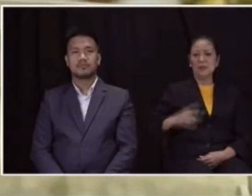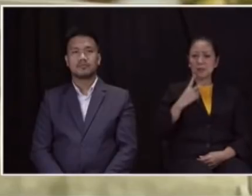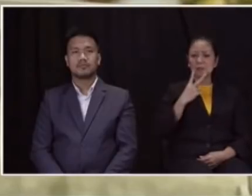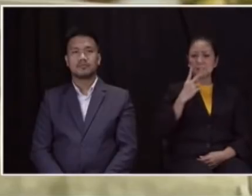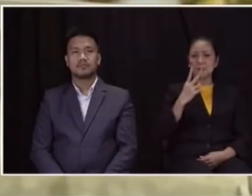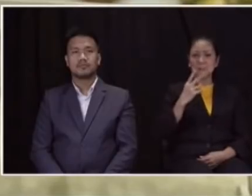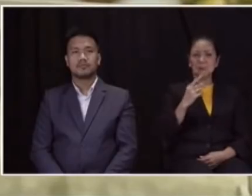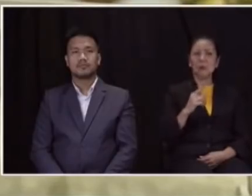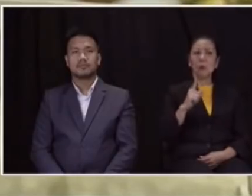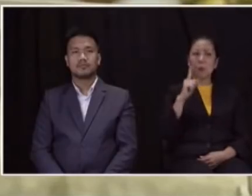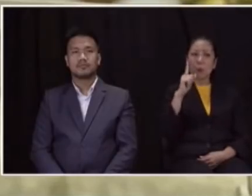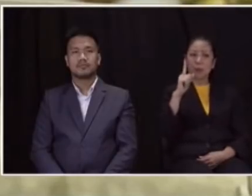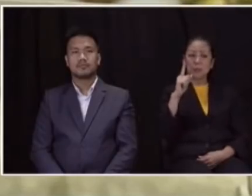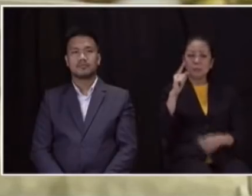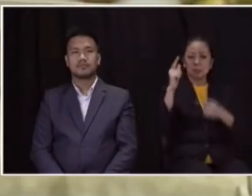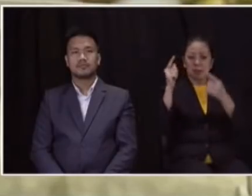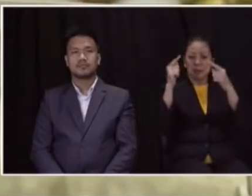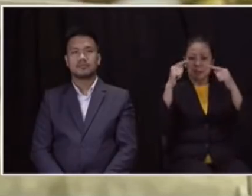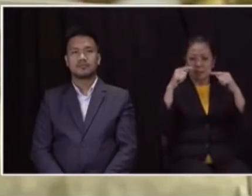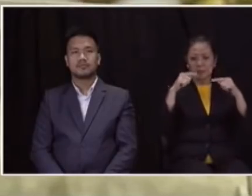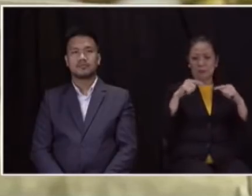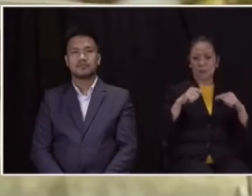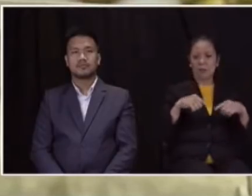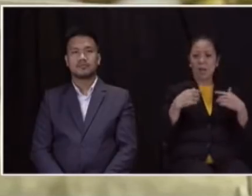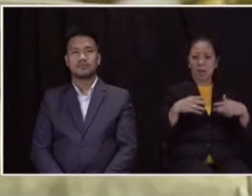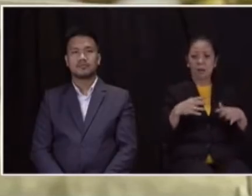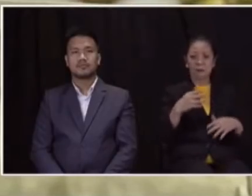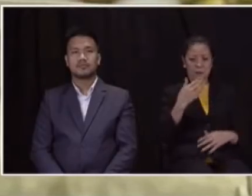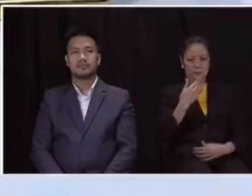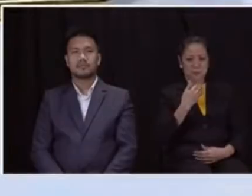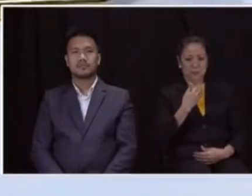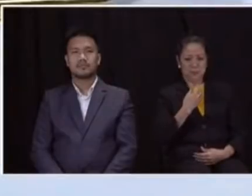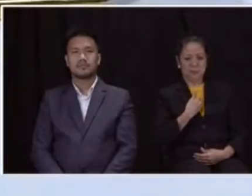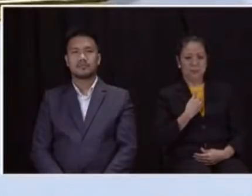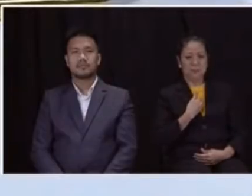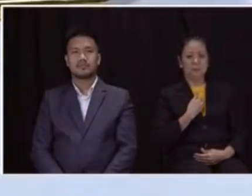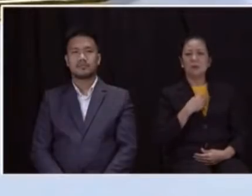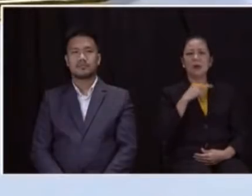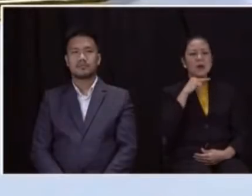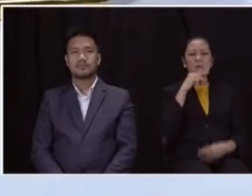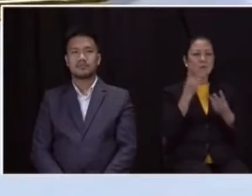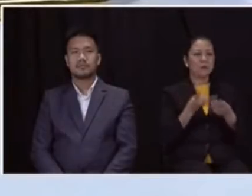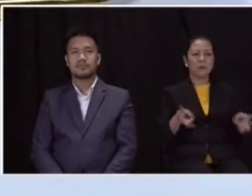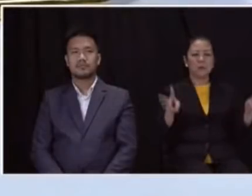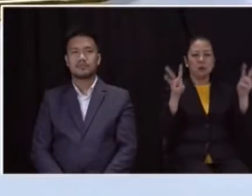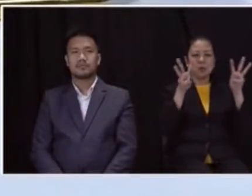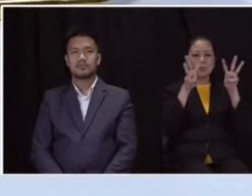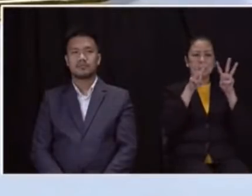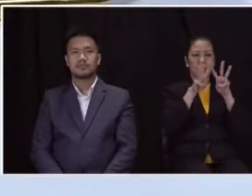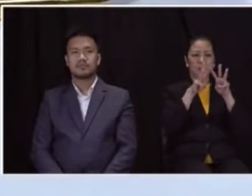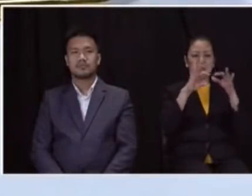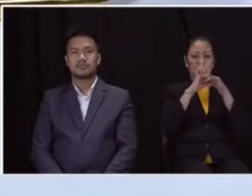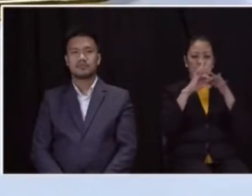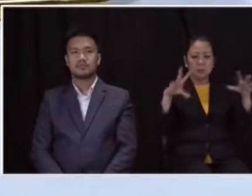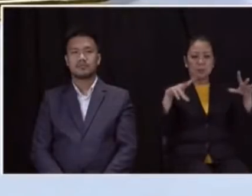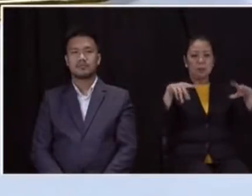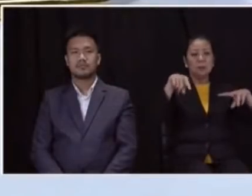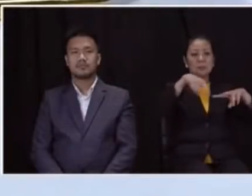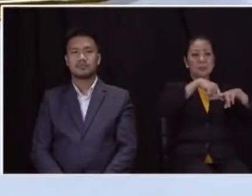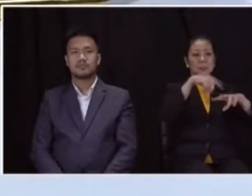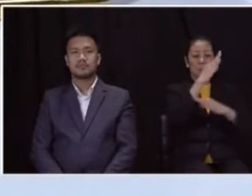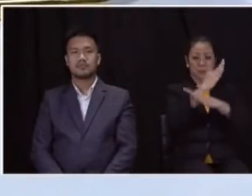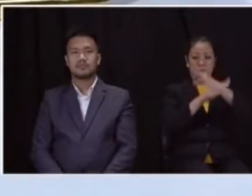Behold, one is coming after me. I am not worthy to unfasten the sandals of